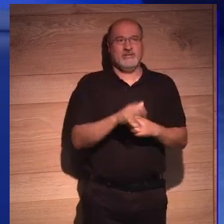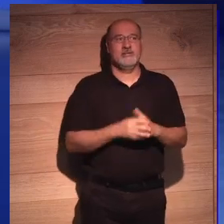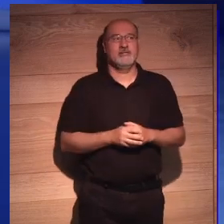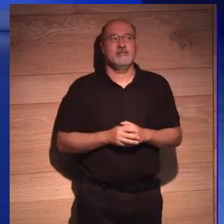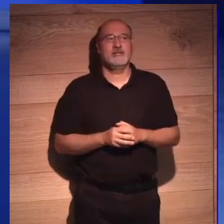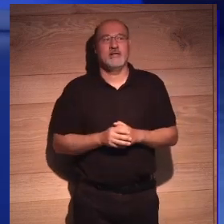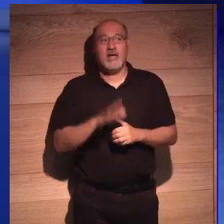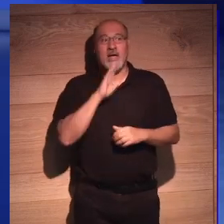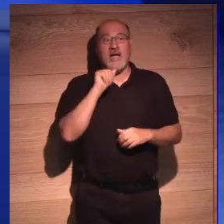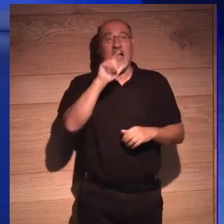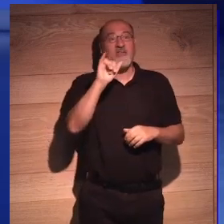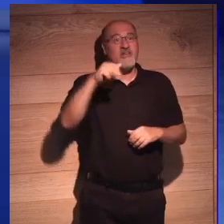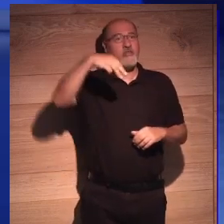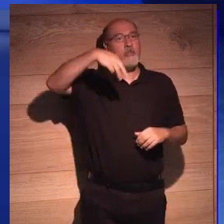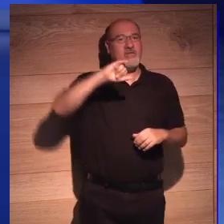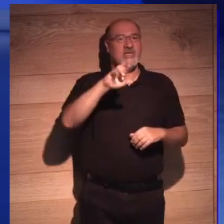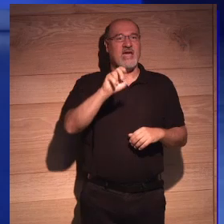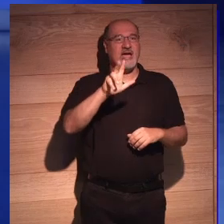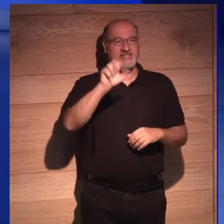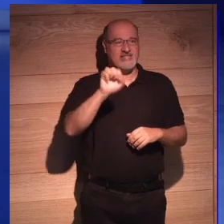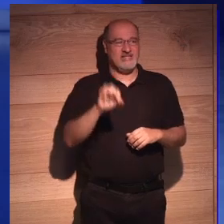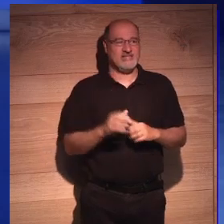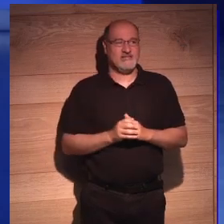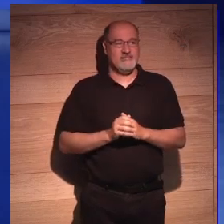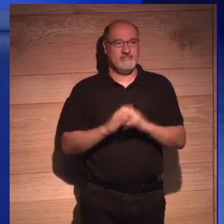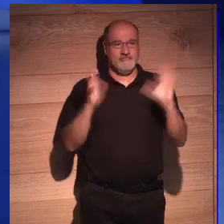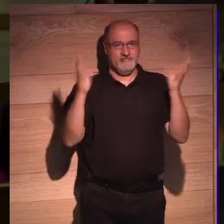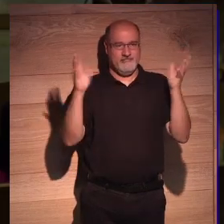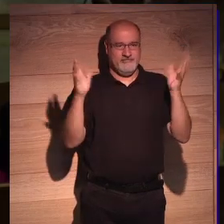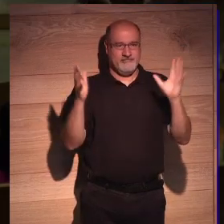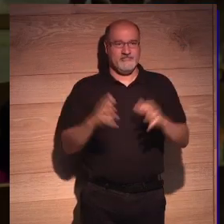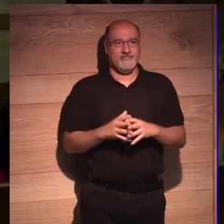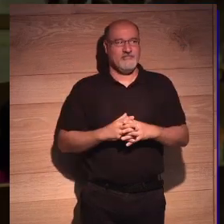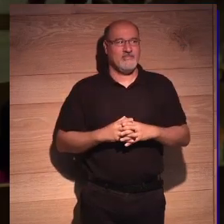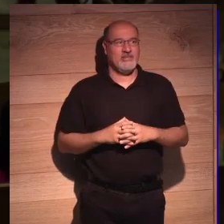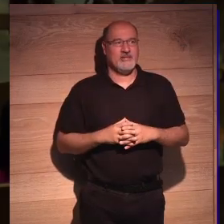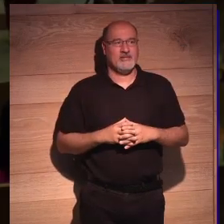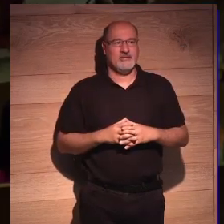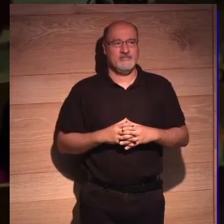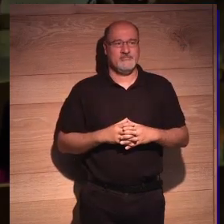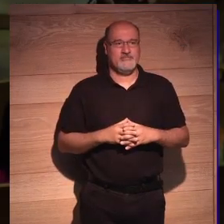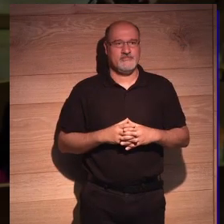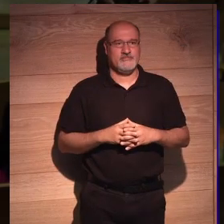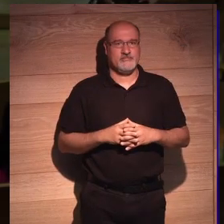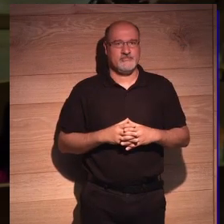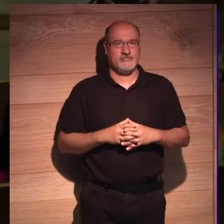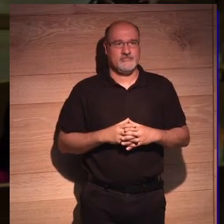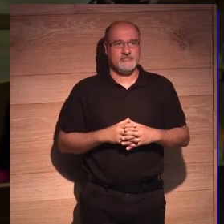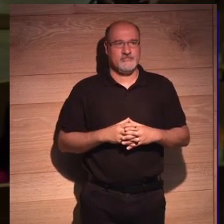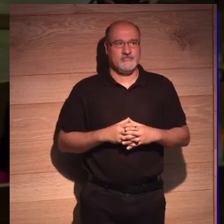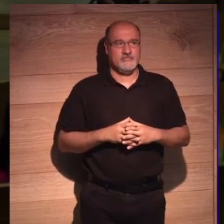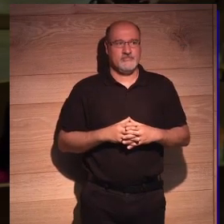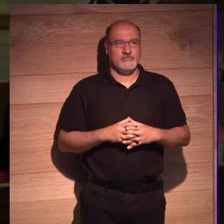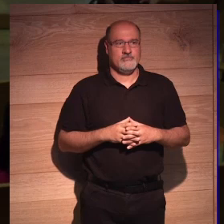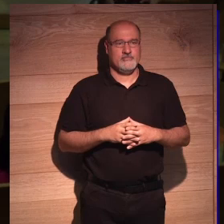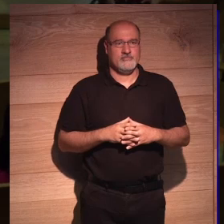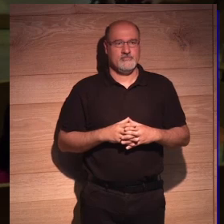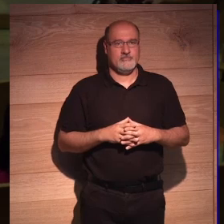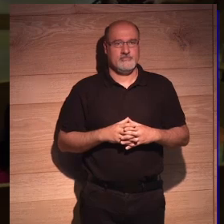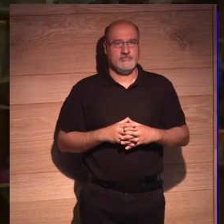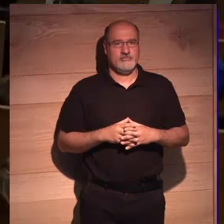So here you have Alfredo Miralles.